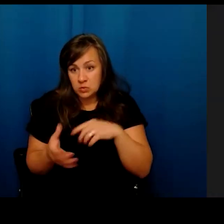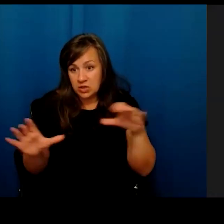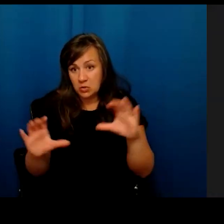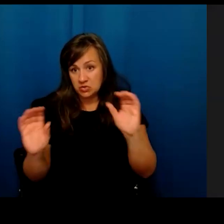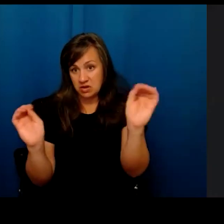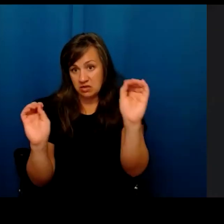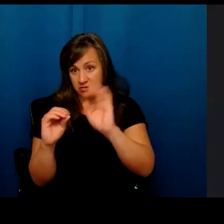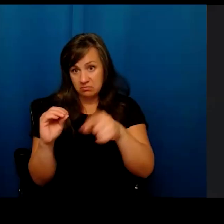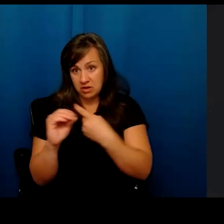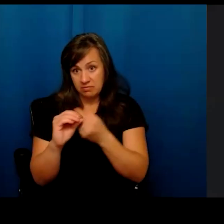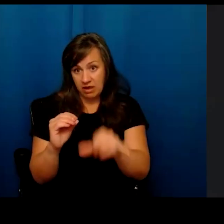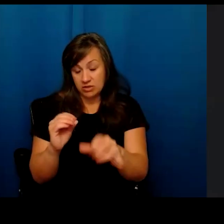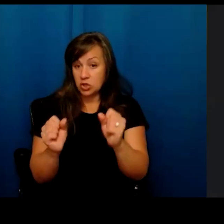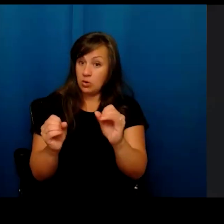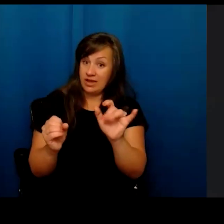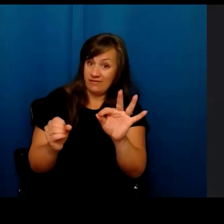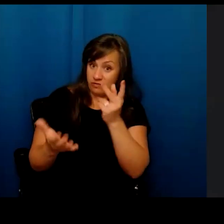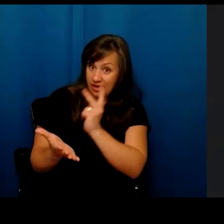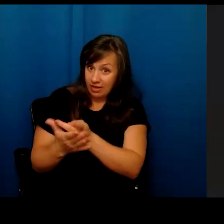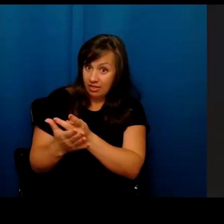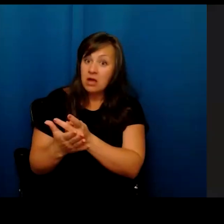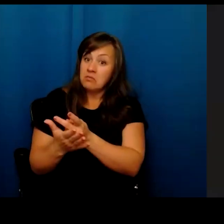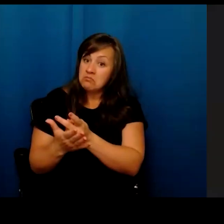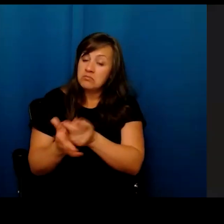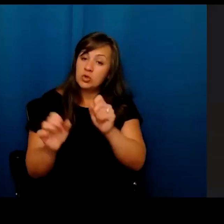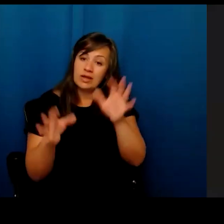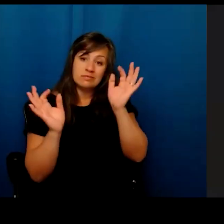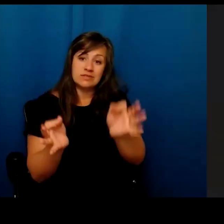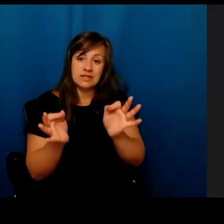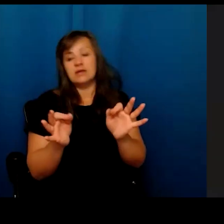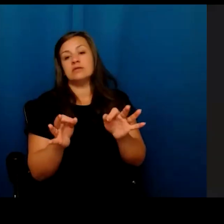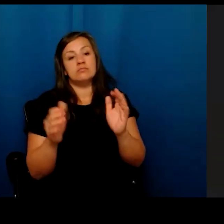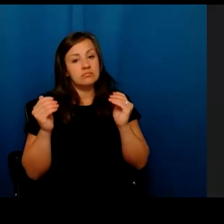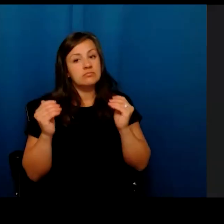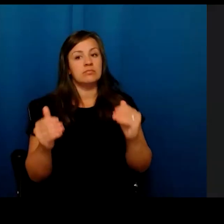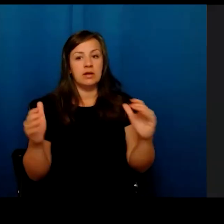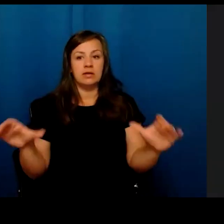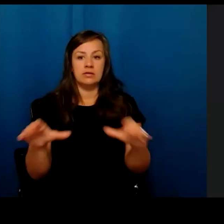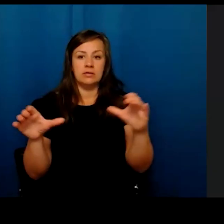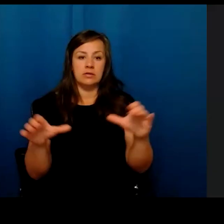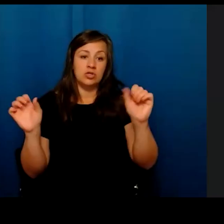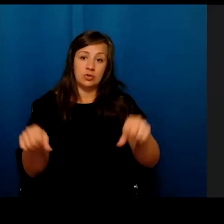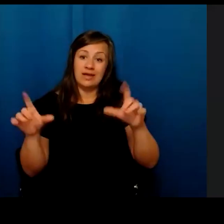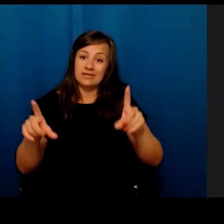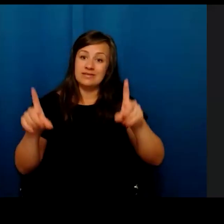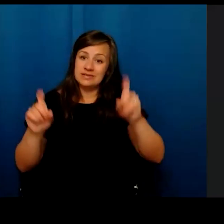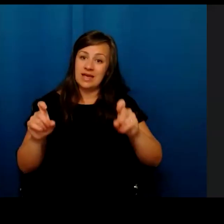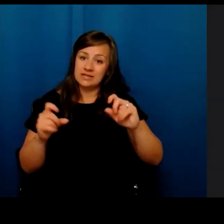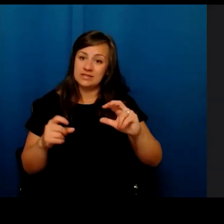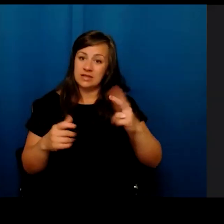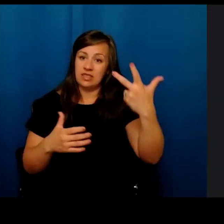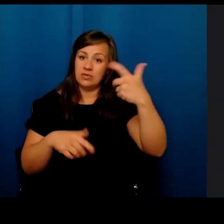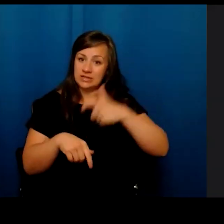you then decide. With Sailor, you can retake a test. I think it's up to 3 times. You have to wait like 2